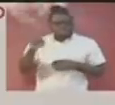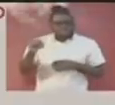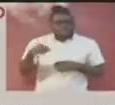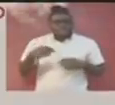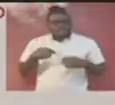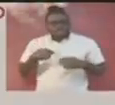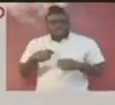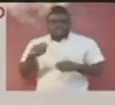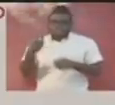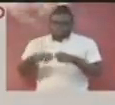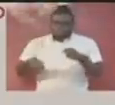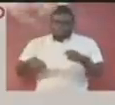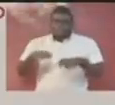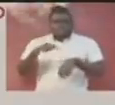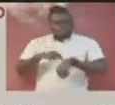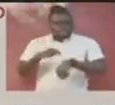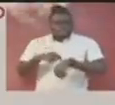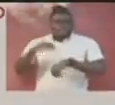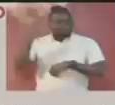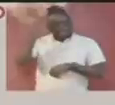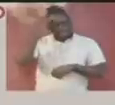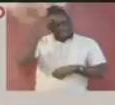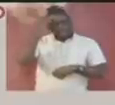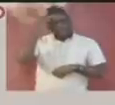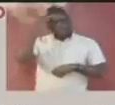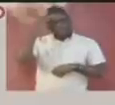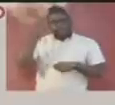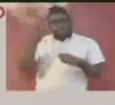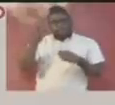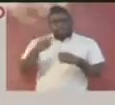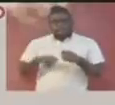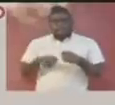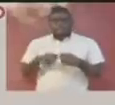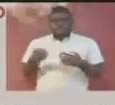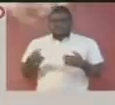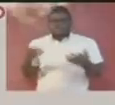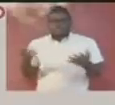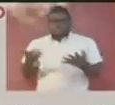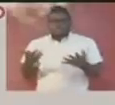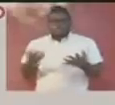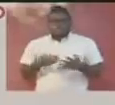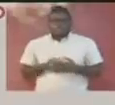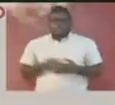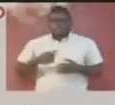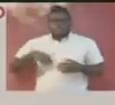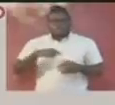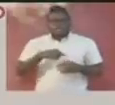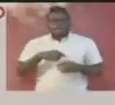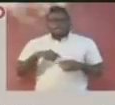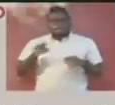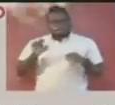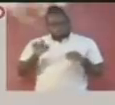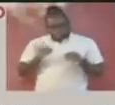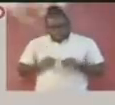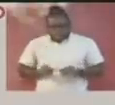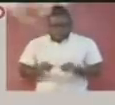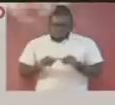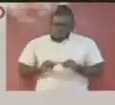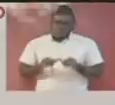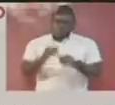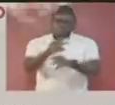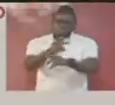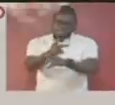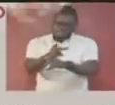In terms of advice, I have to say that we have to continue to be careful but not fearful. We